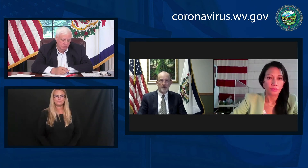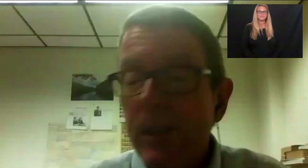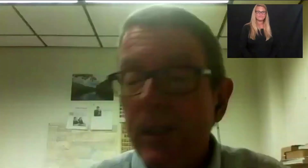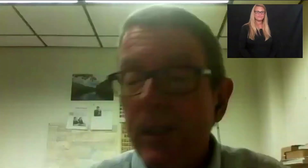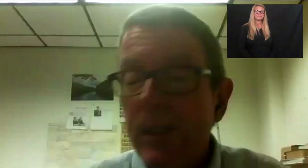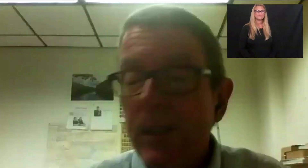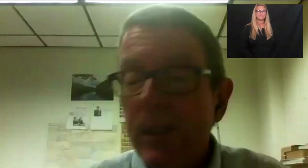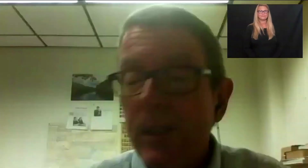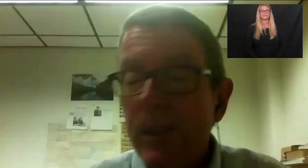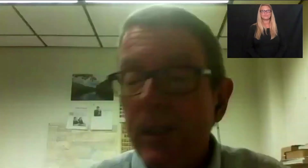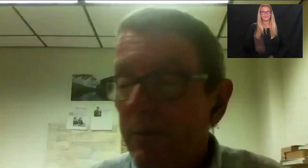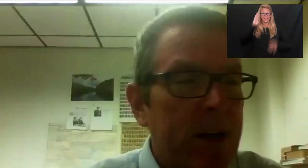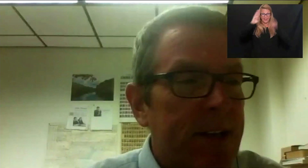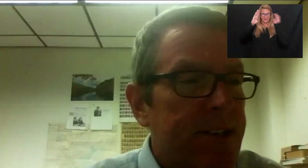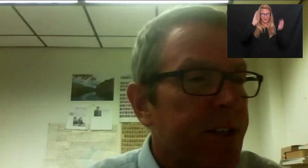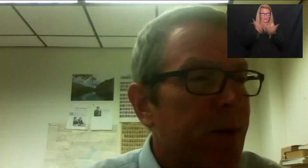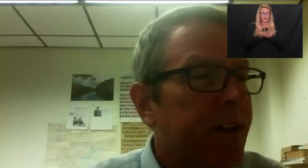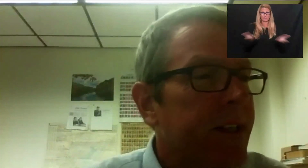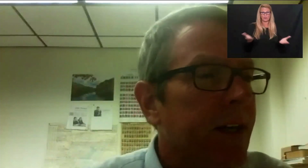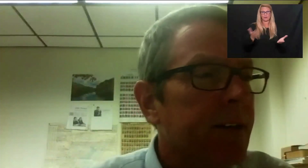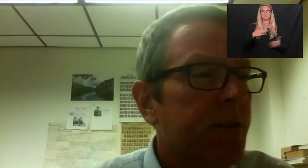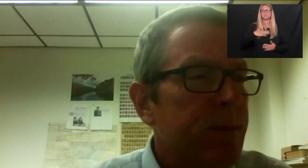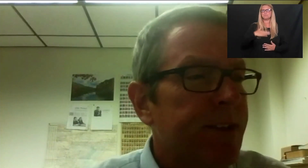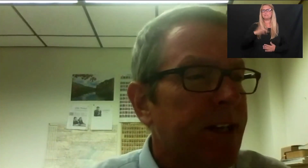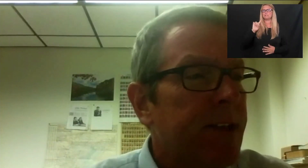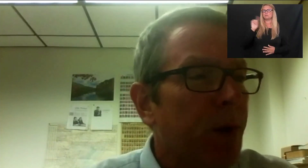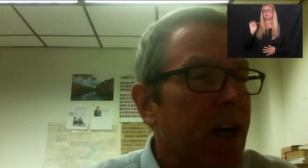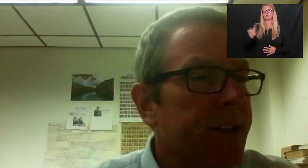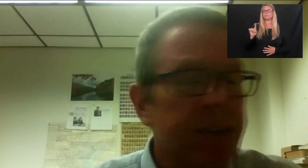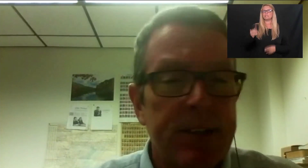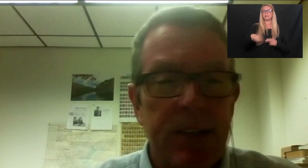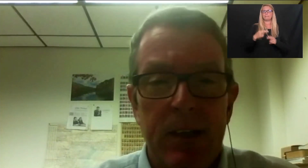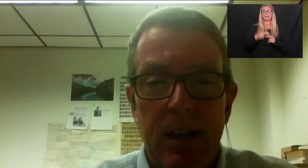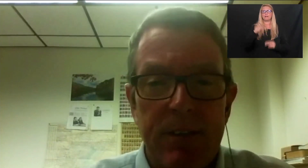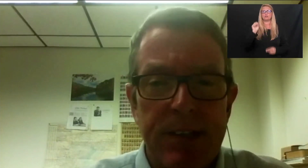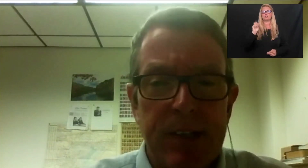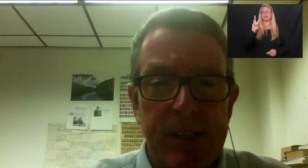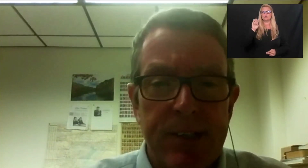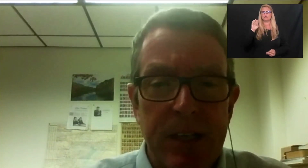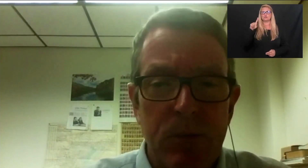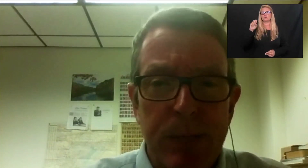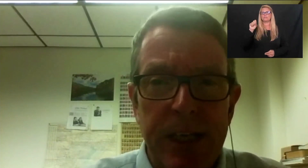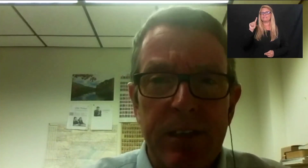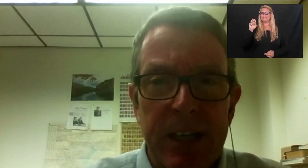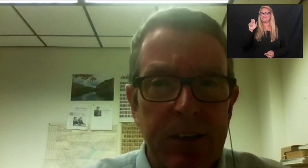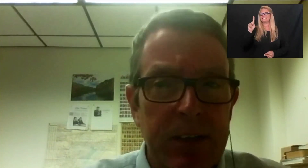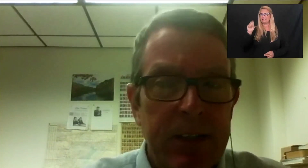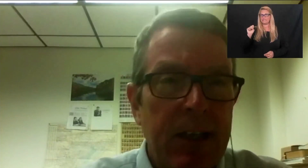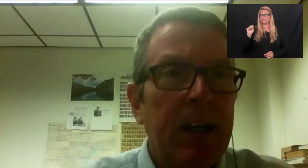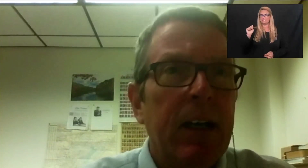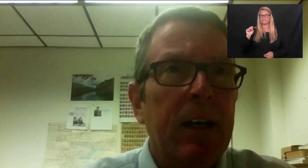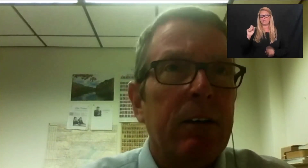Hello, everyone. I had a question about the sweepstakes prizes. Obviously, the state will be